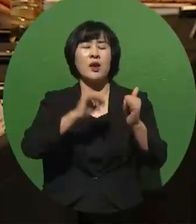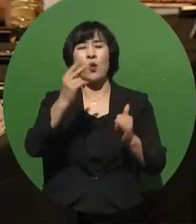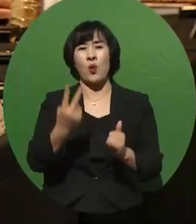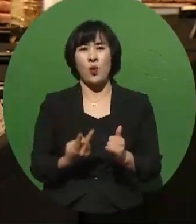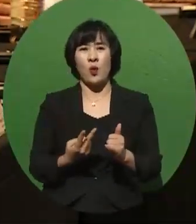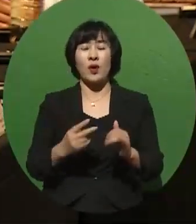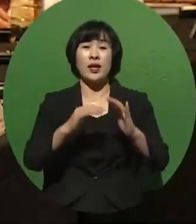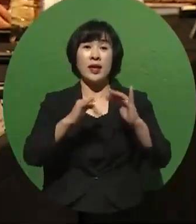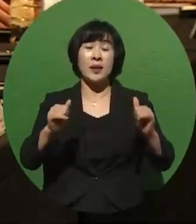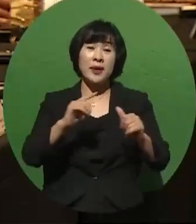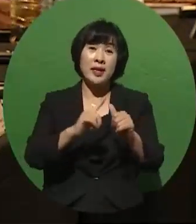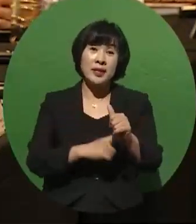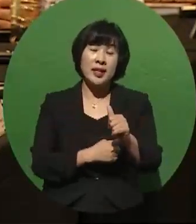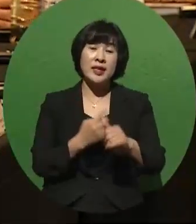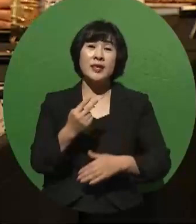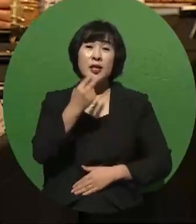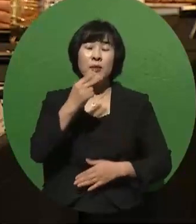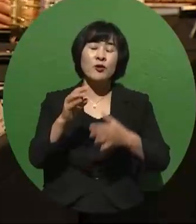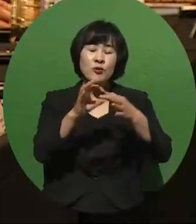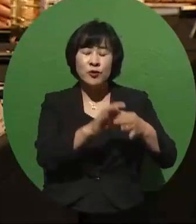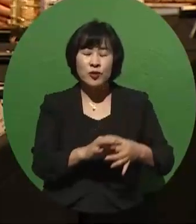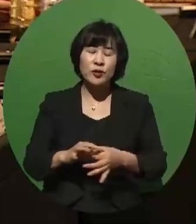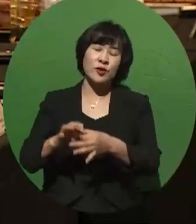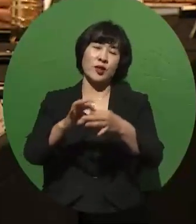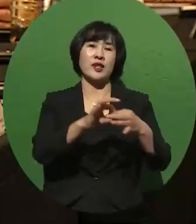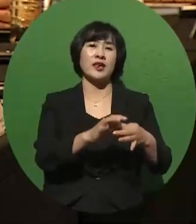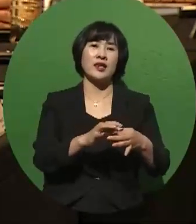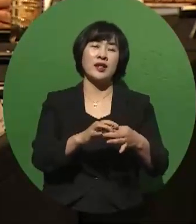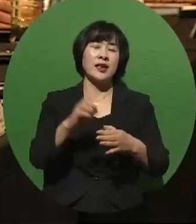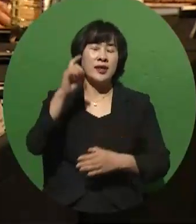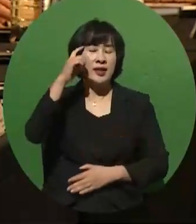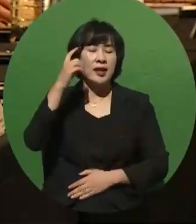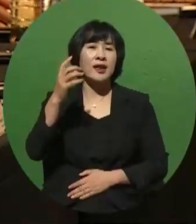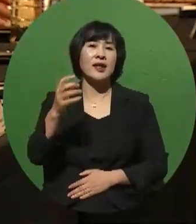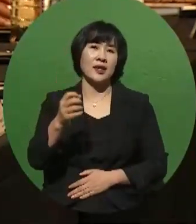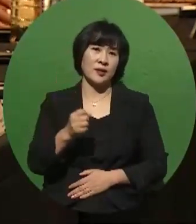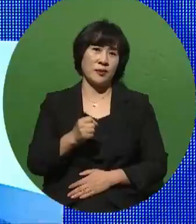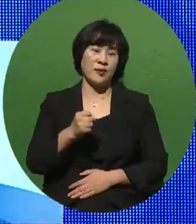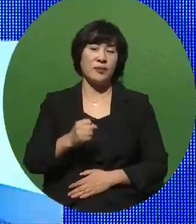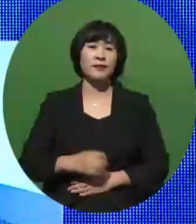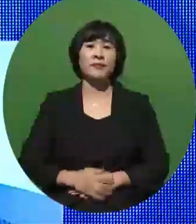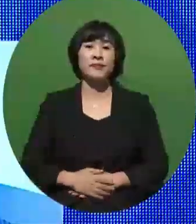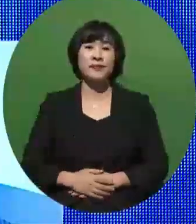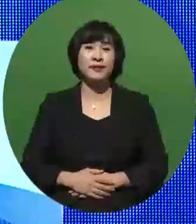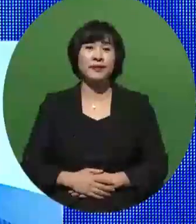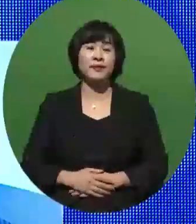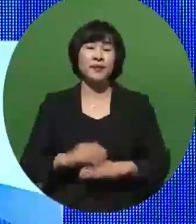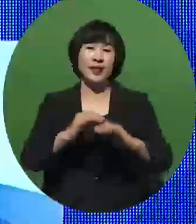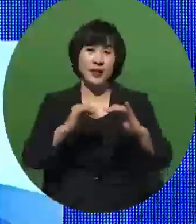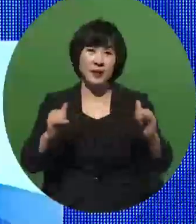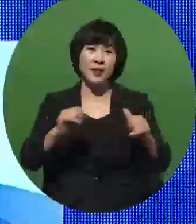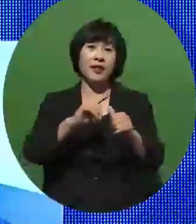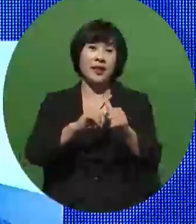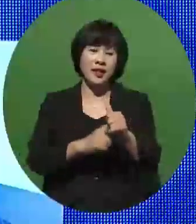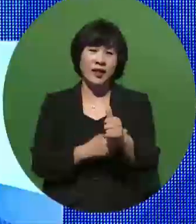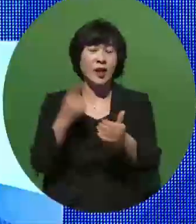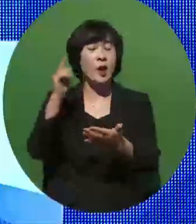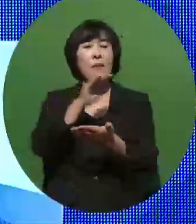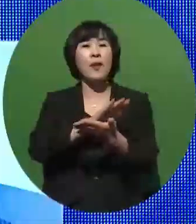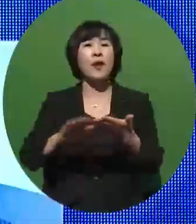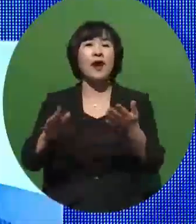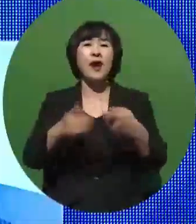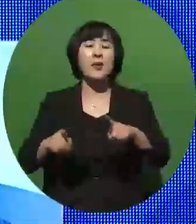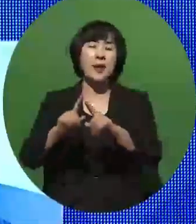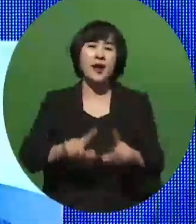are interconnected beings within the web of life. This perspective challenges the